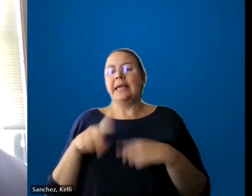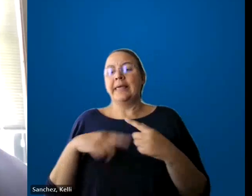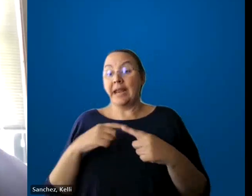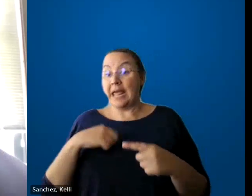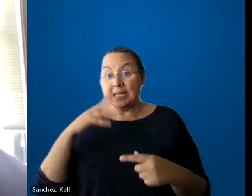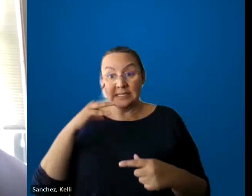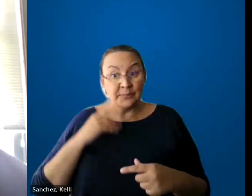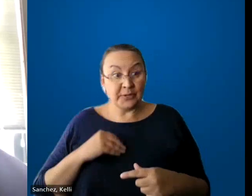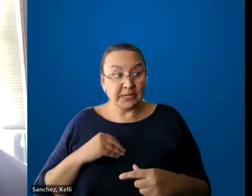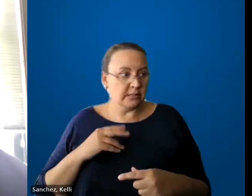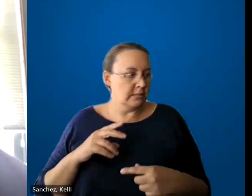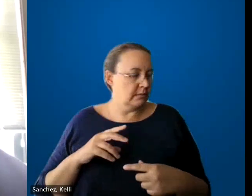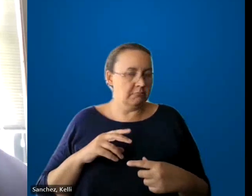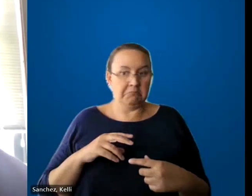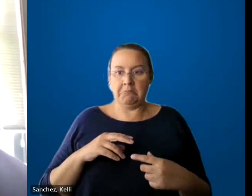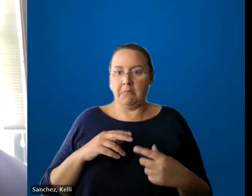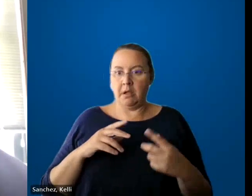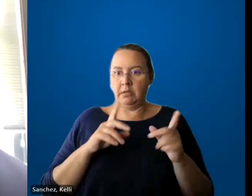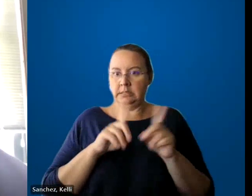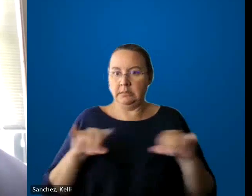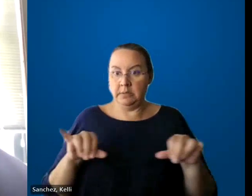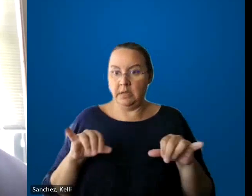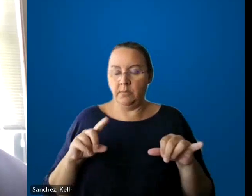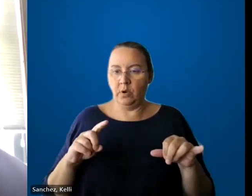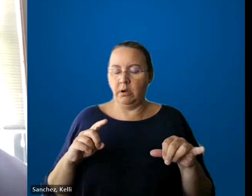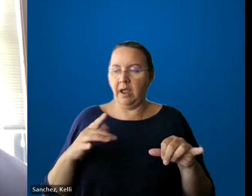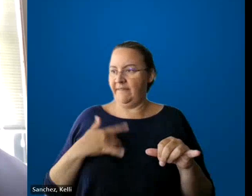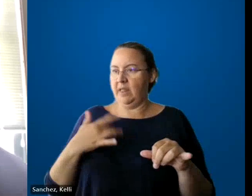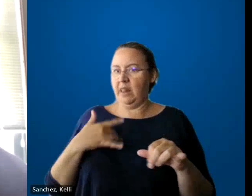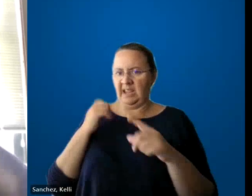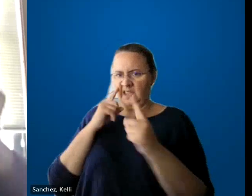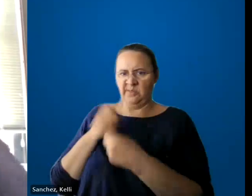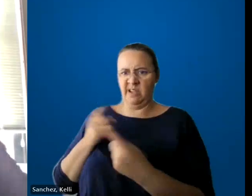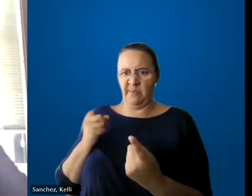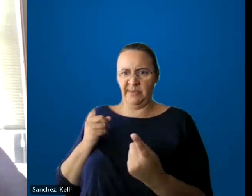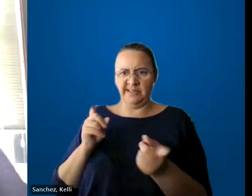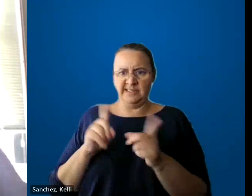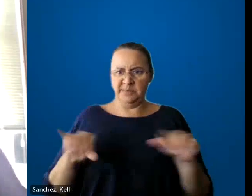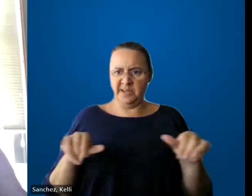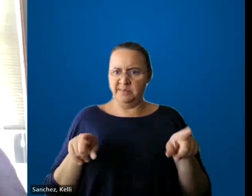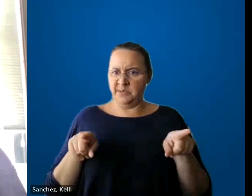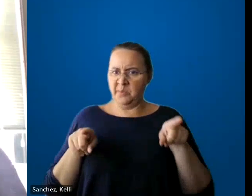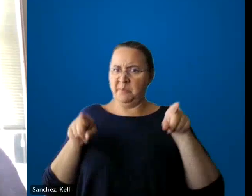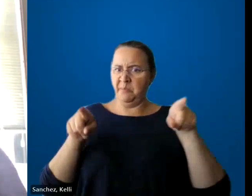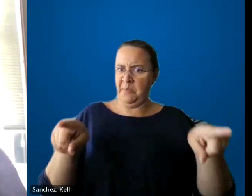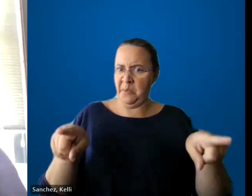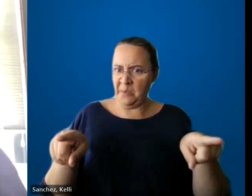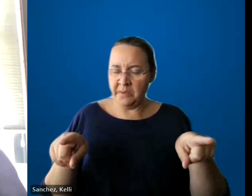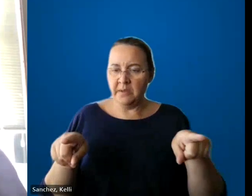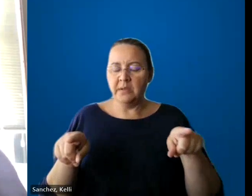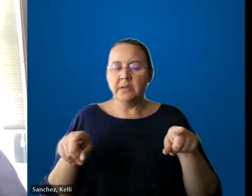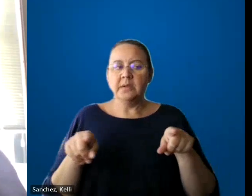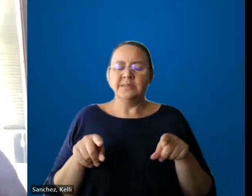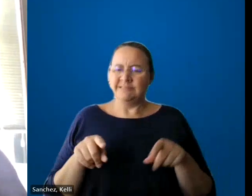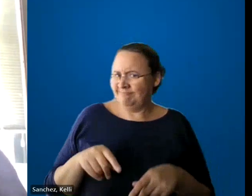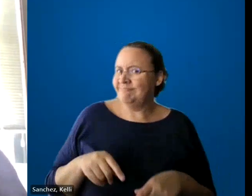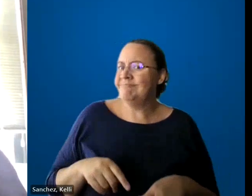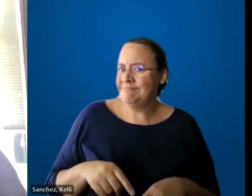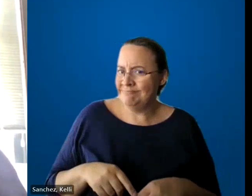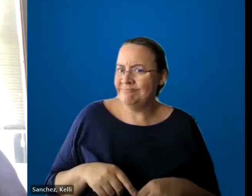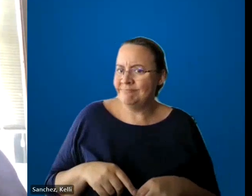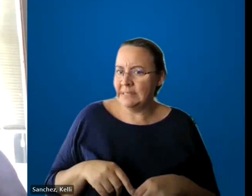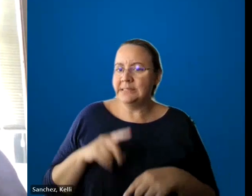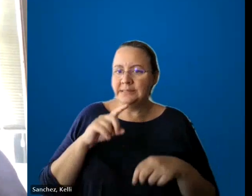experiences where it was quite the opposite, right? And so I think growing up on both ends of the spectrum, yeah, absolutely. It